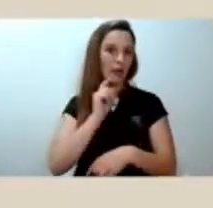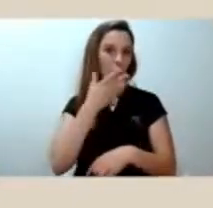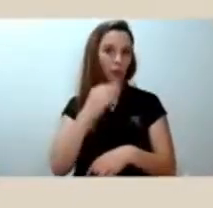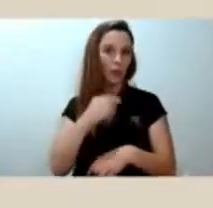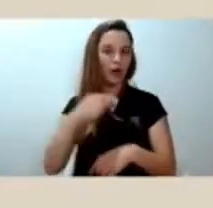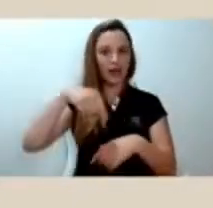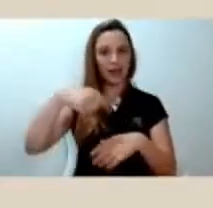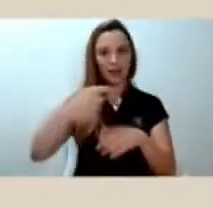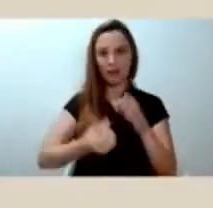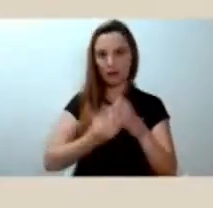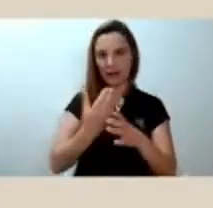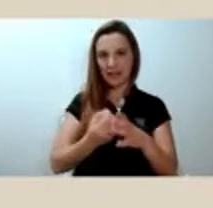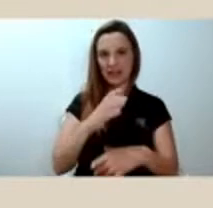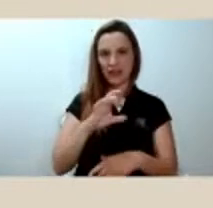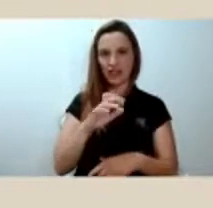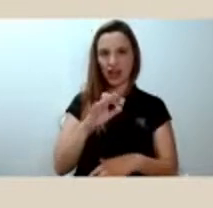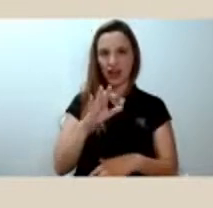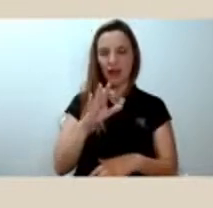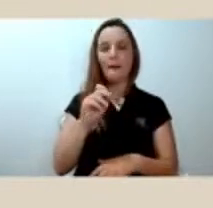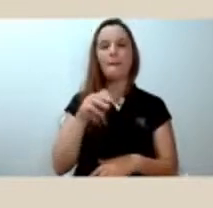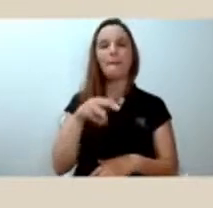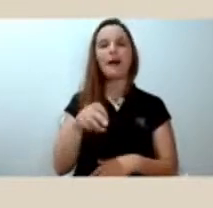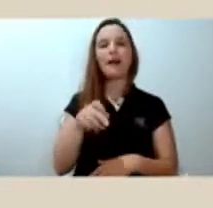Foundation. Good night, Rita.